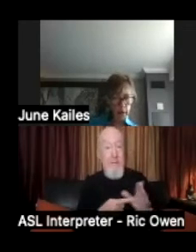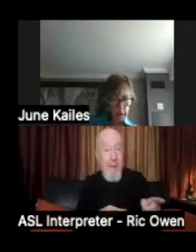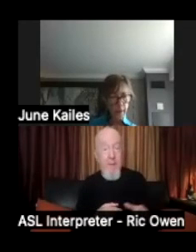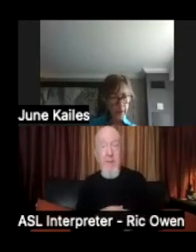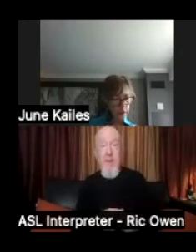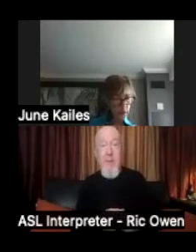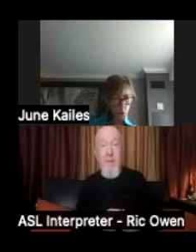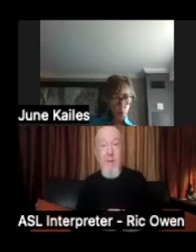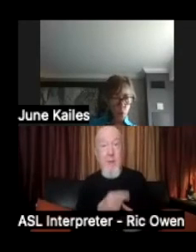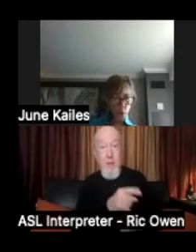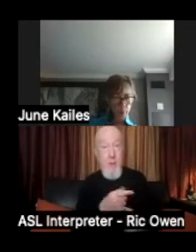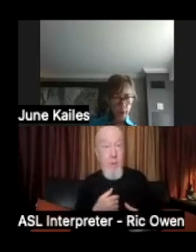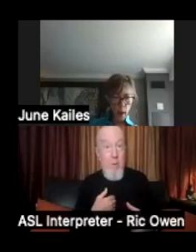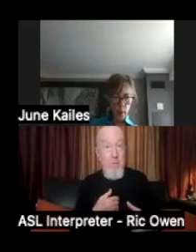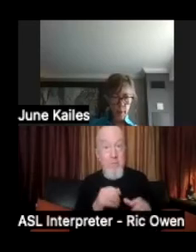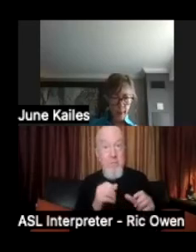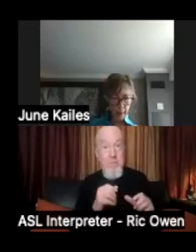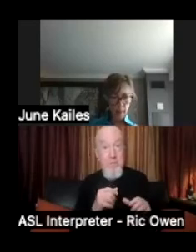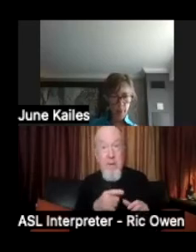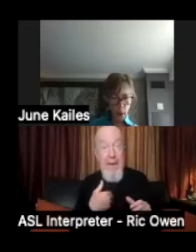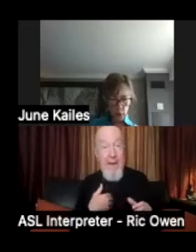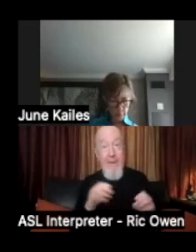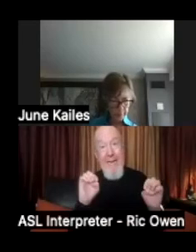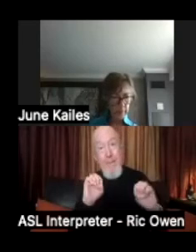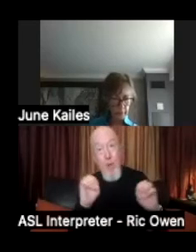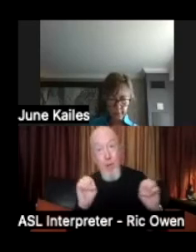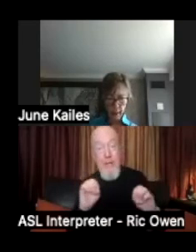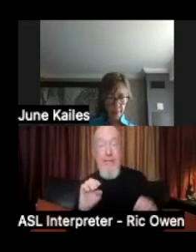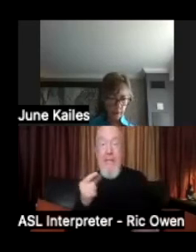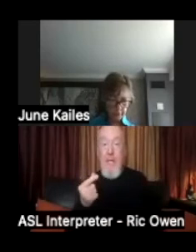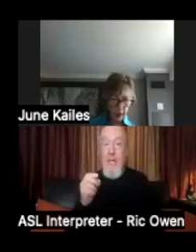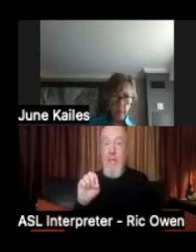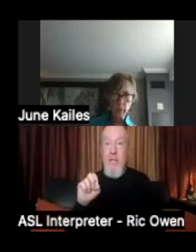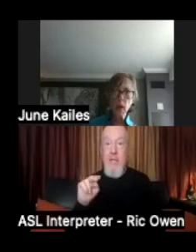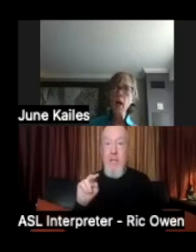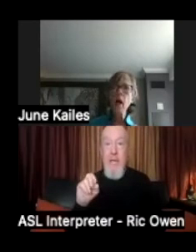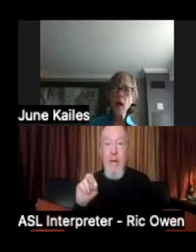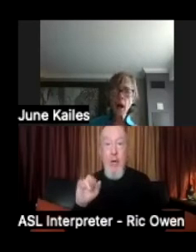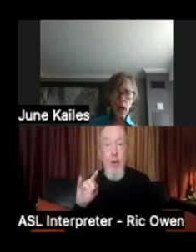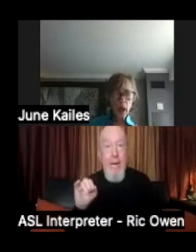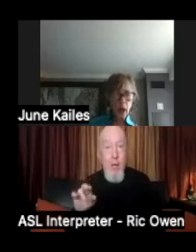power generators or battery backup power stations, like, for example,